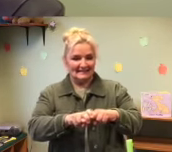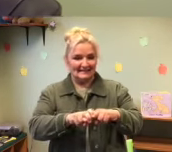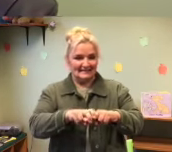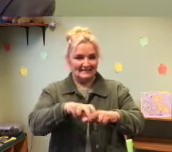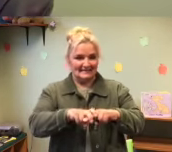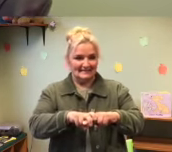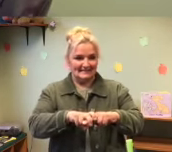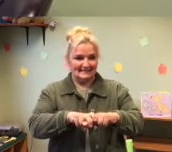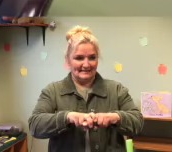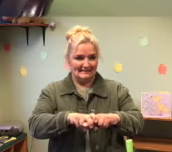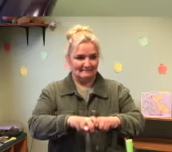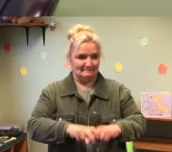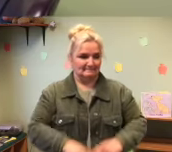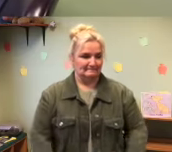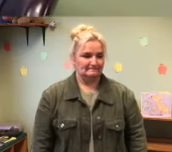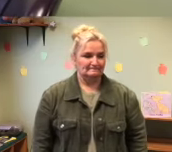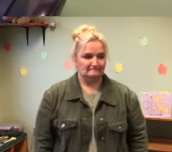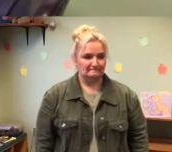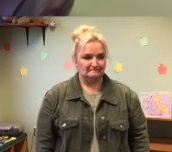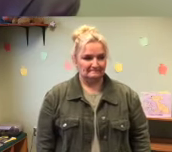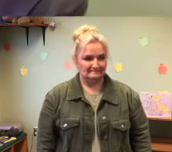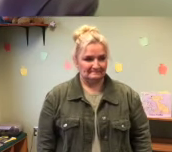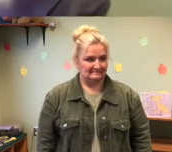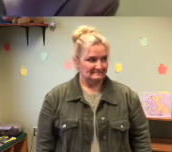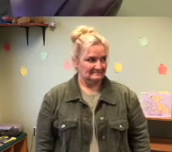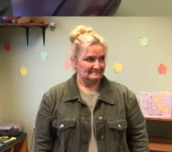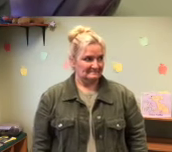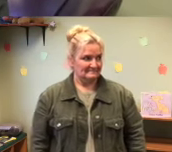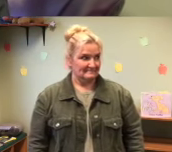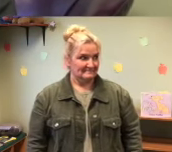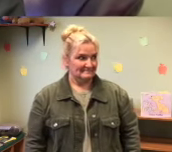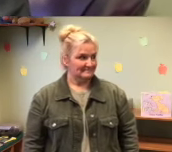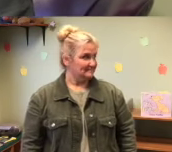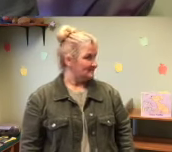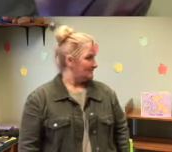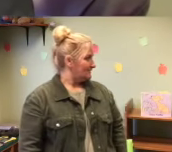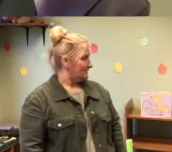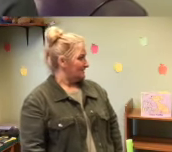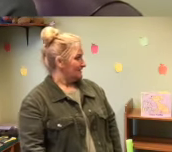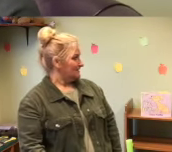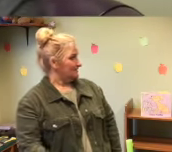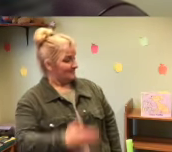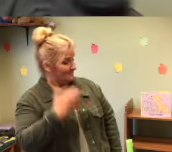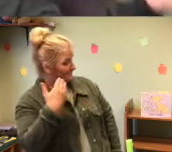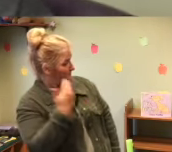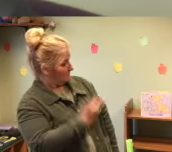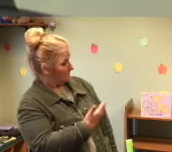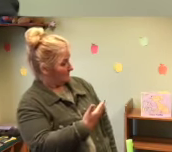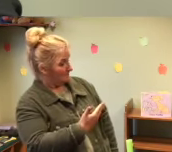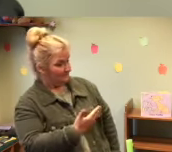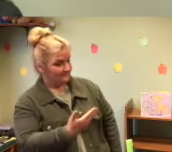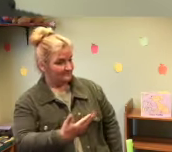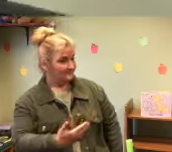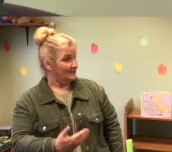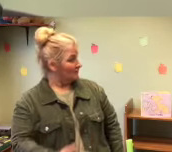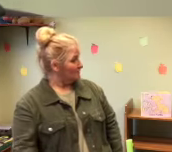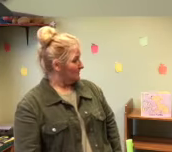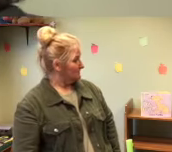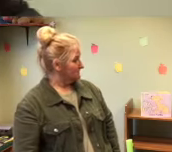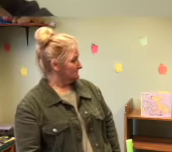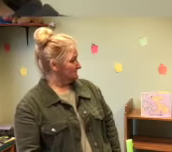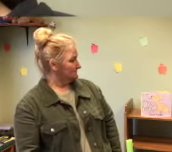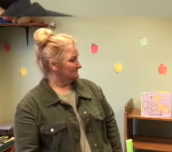down. Nice song. Nice song. It's a fun one. It is a good one. Thank you, Miss Karen in the box. Yep. Thank you, Miss